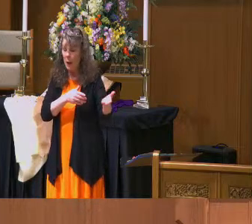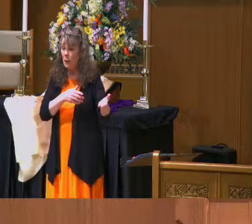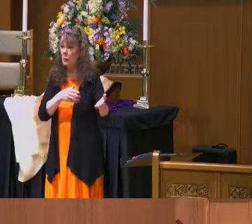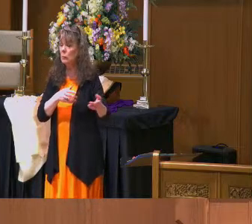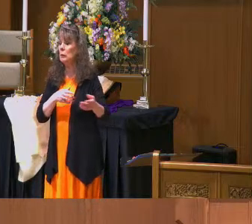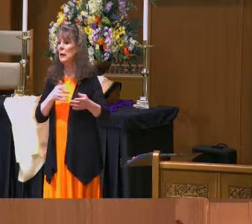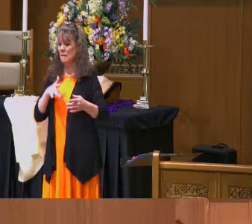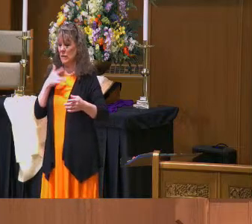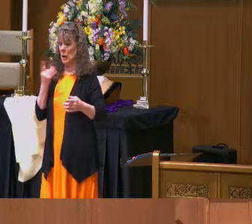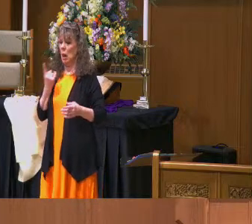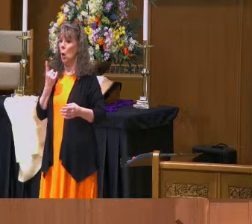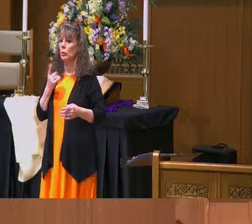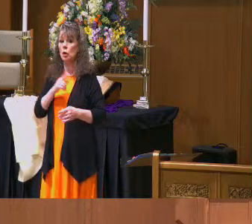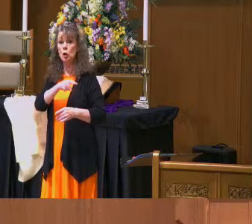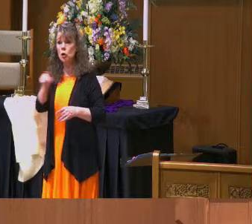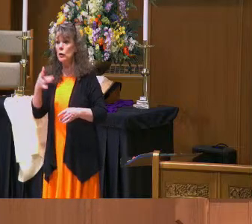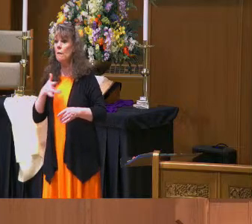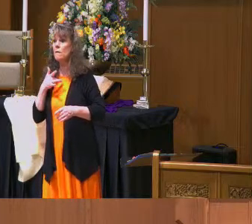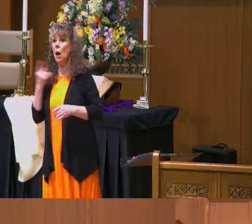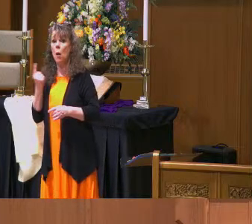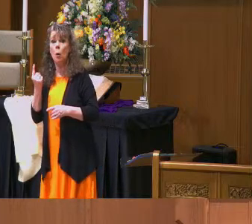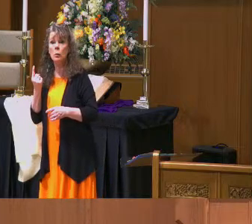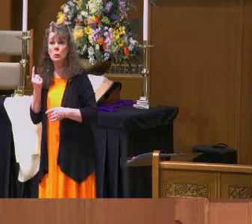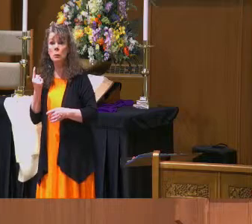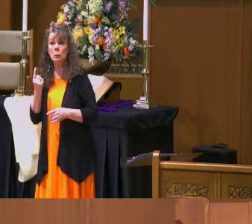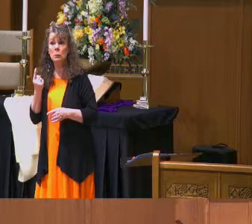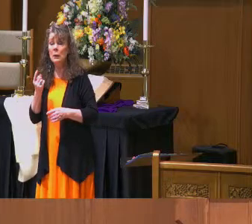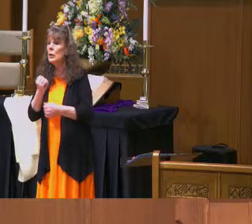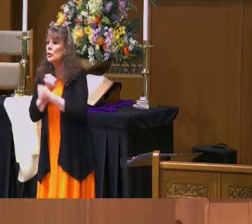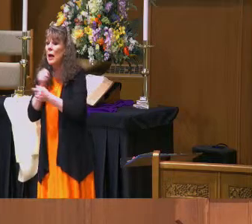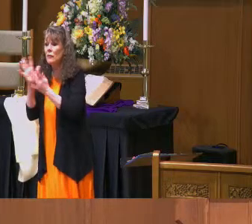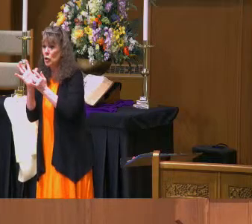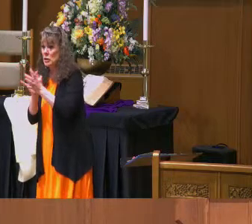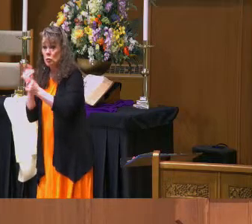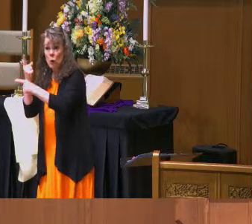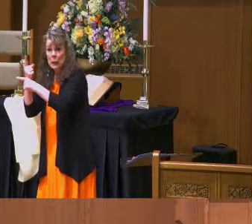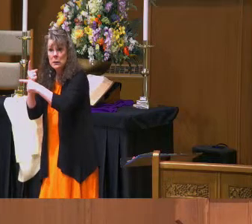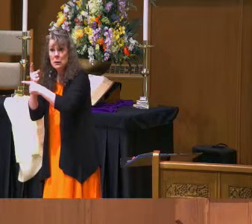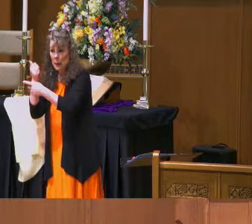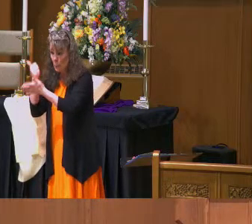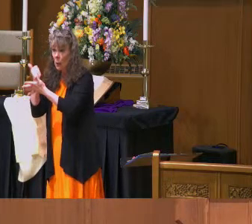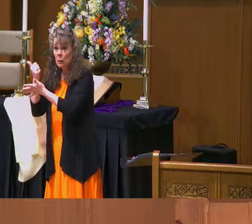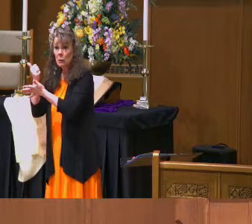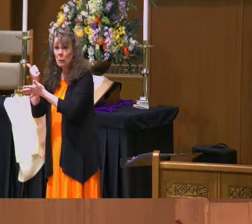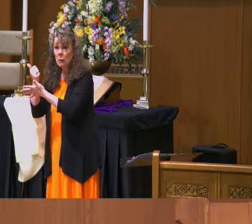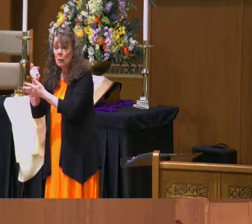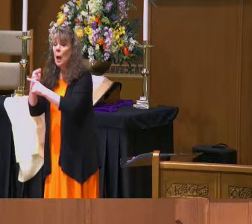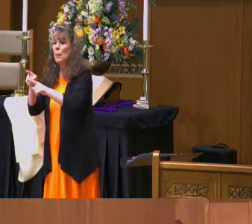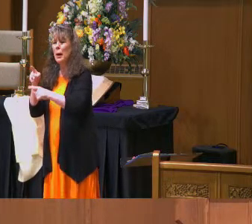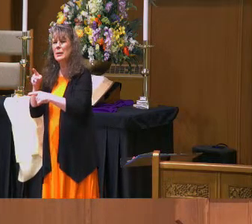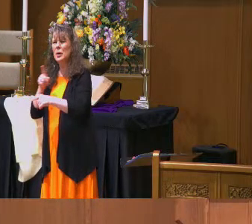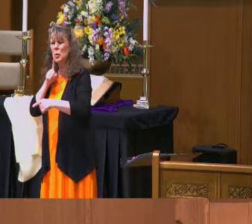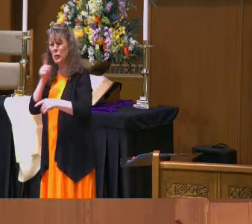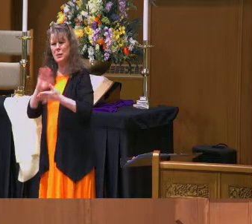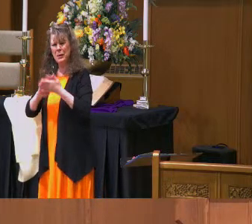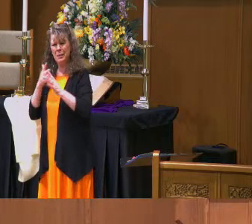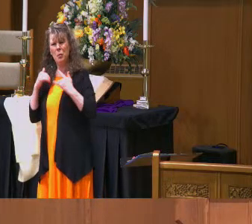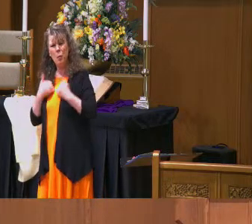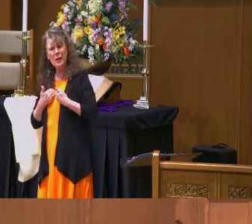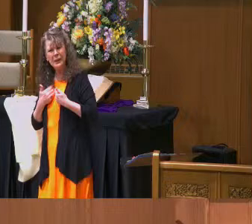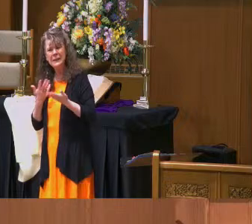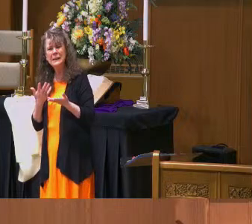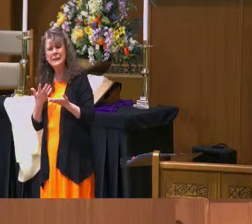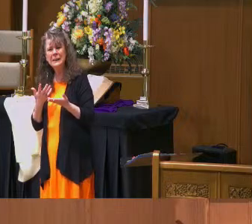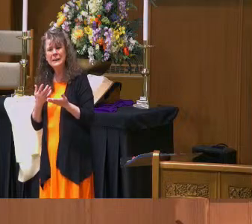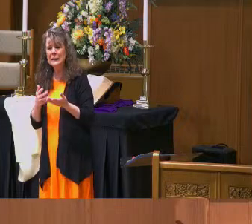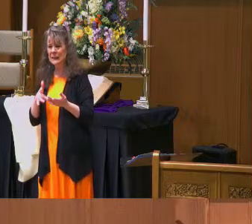feel alone. Have you ever felt that way? You love Jesus, amen? Amen. But do you get weary? Do you